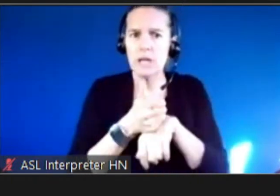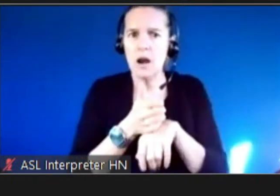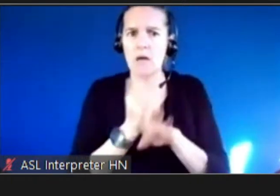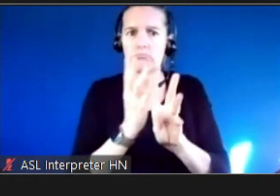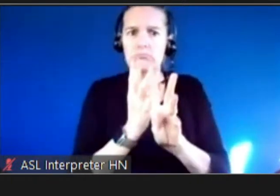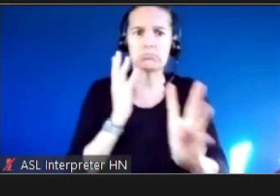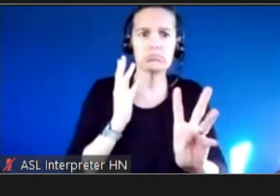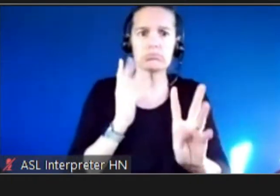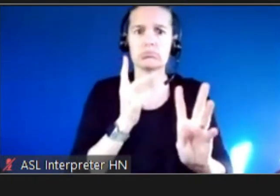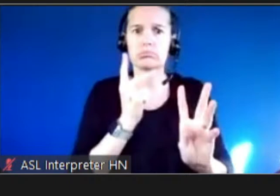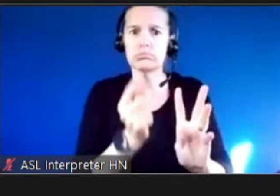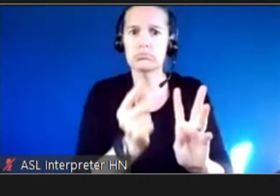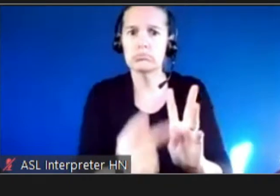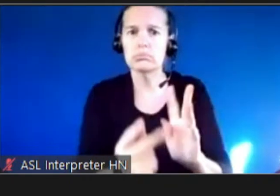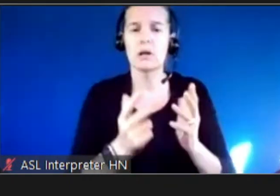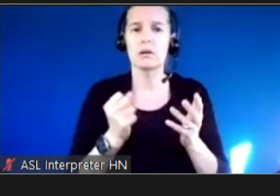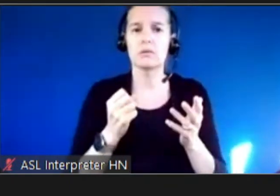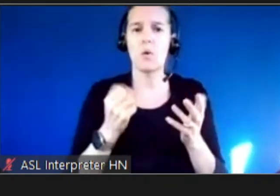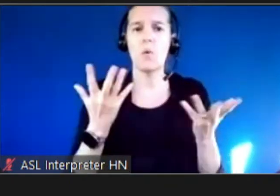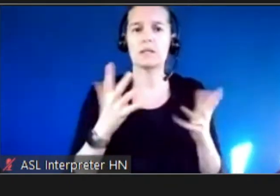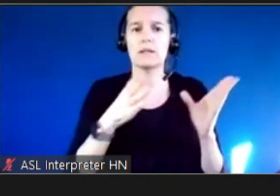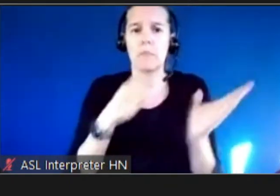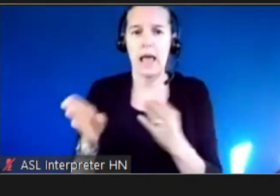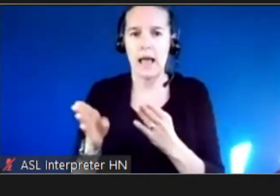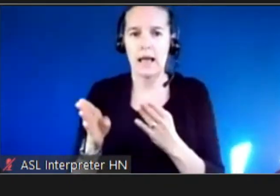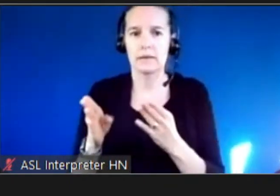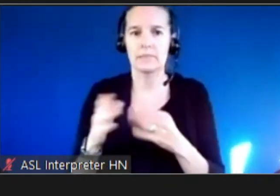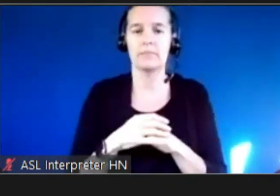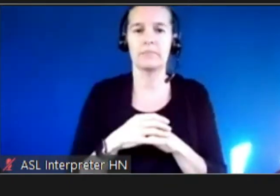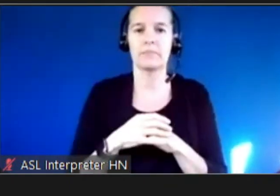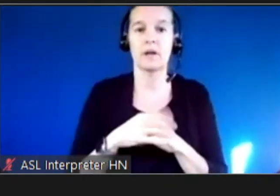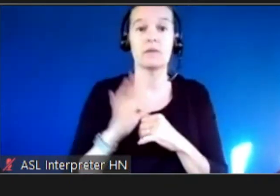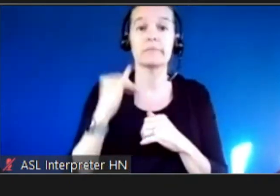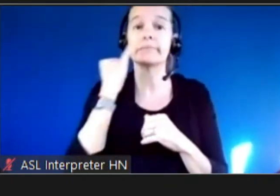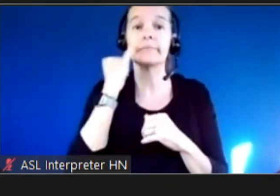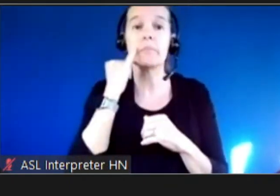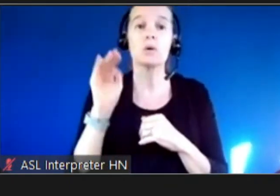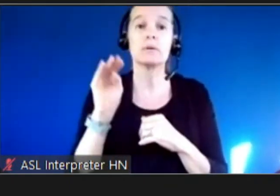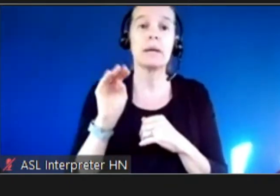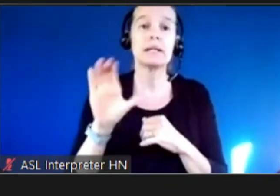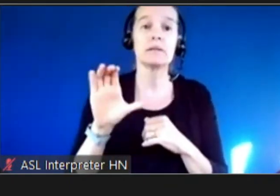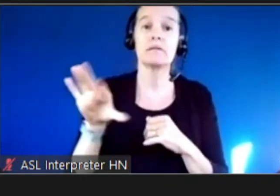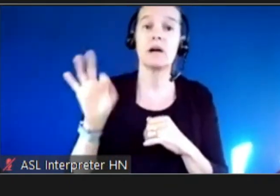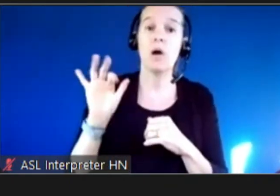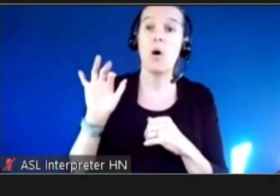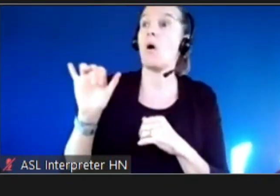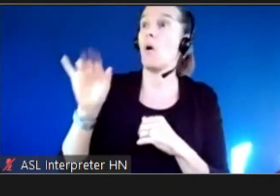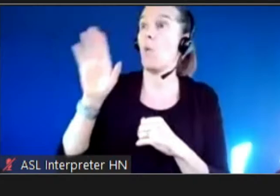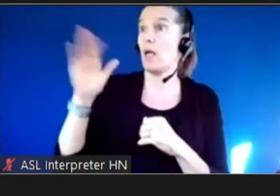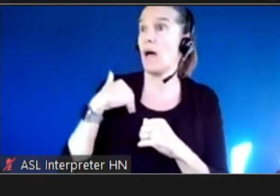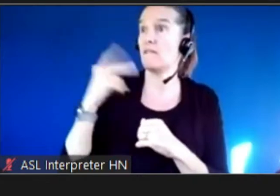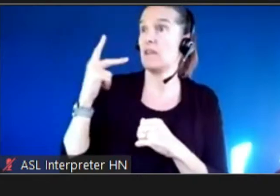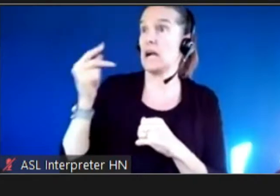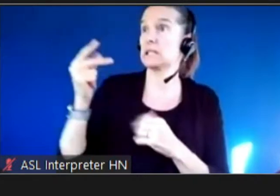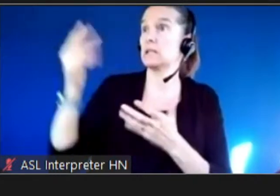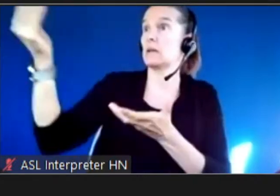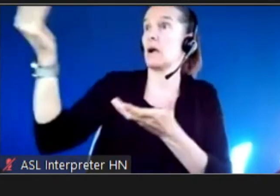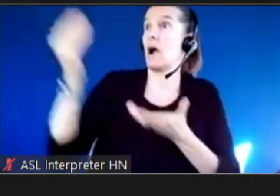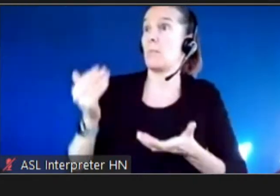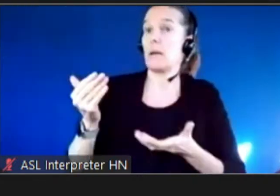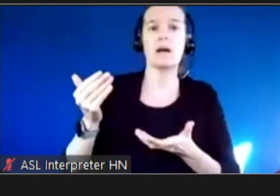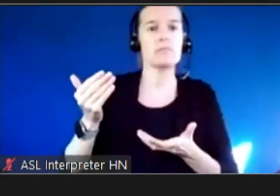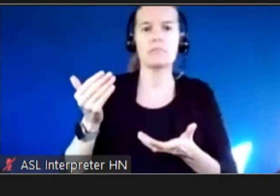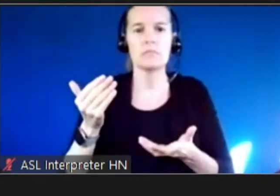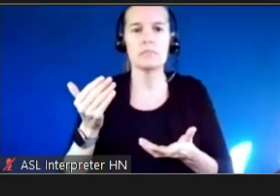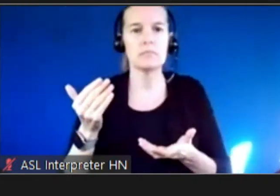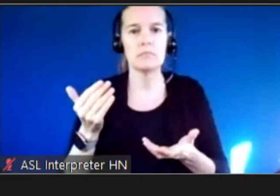place, so that when the county does find out that there will be more vaccines coming, is there a clear plan of where those will go